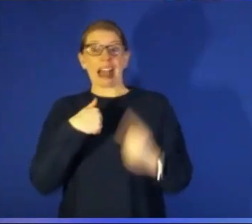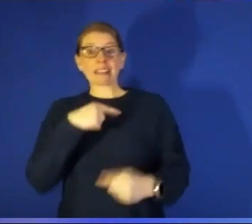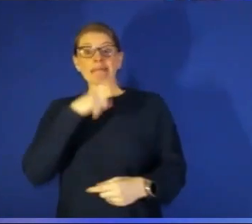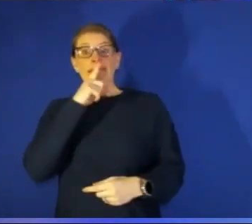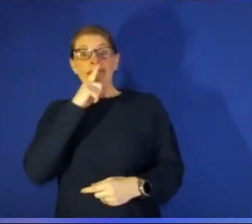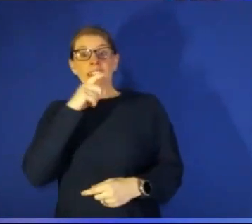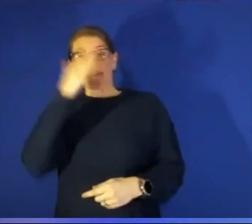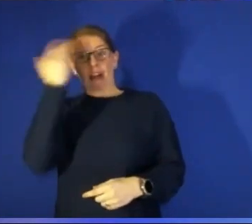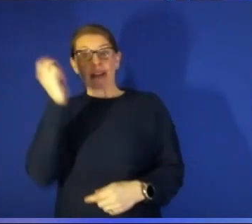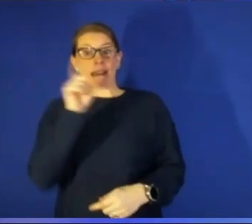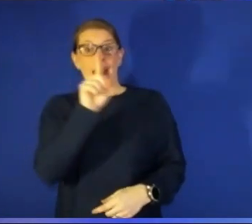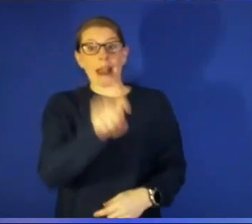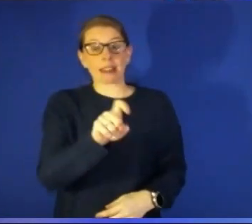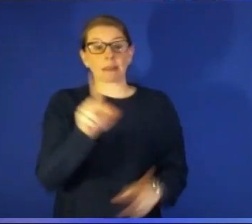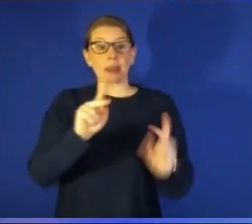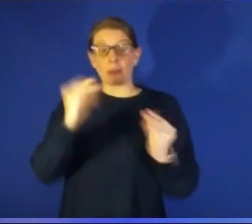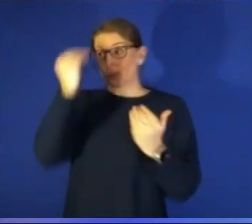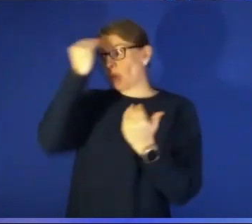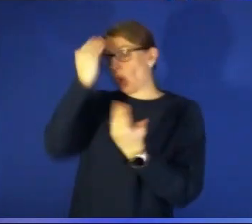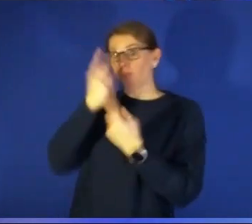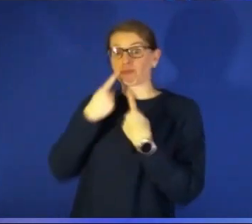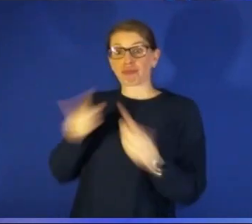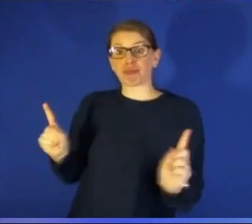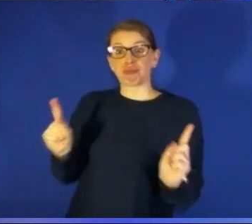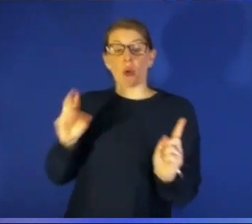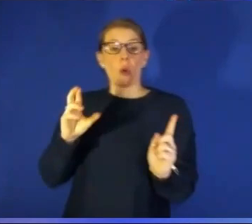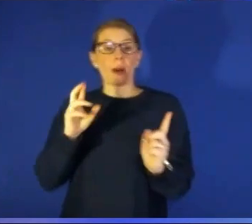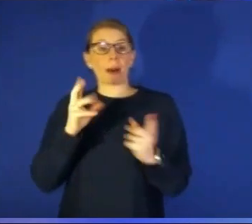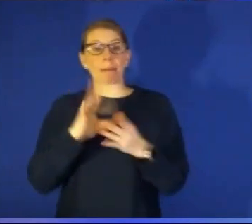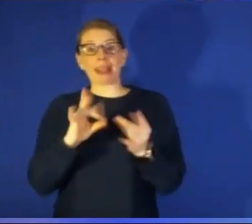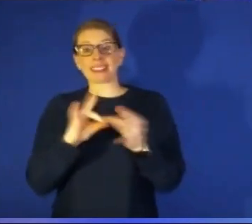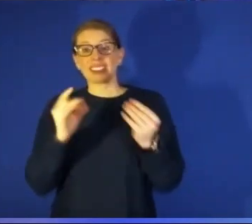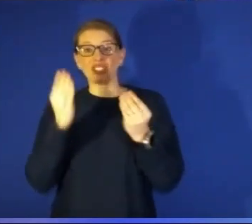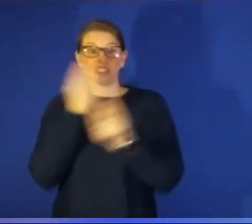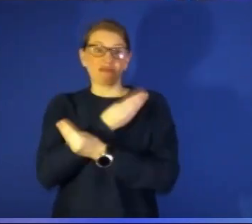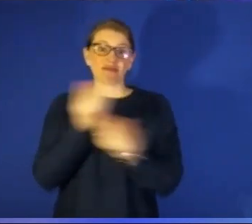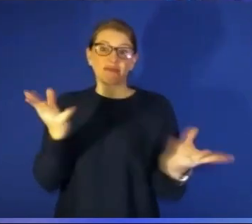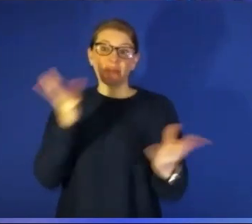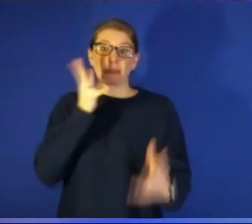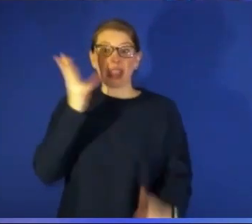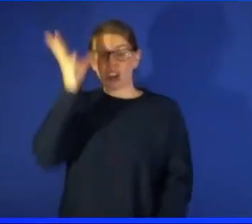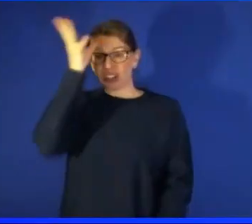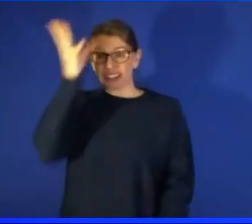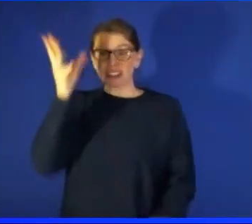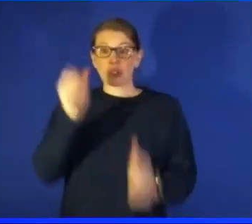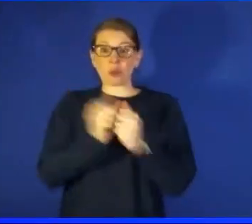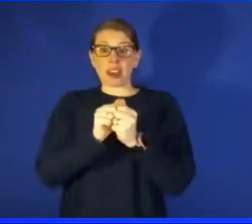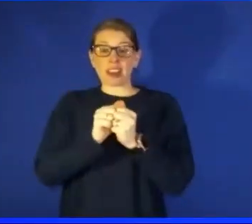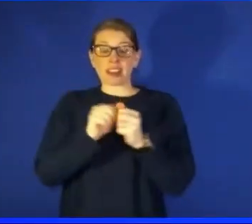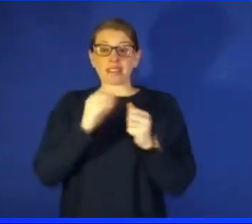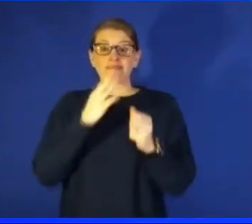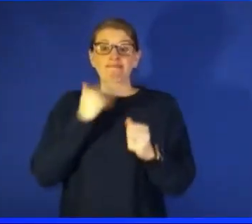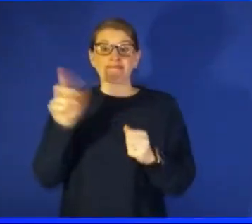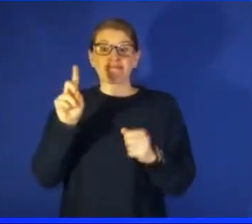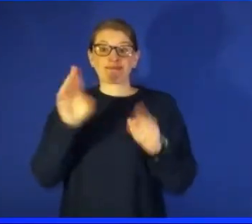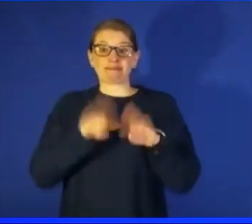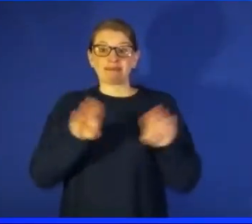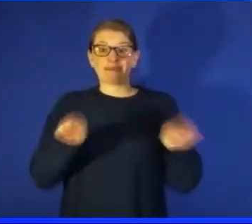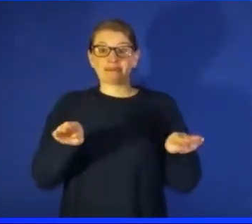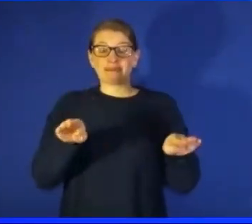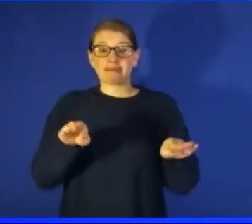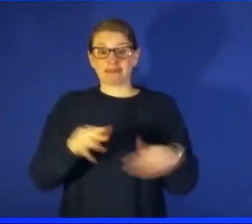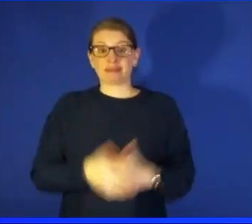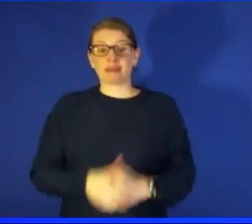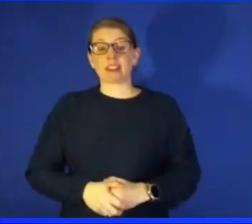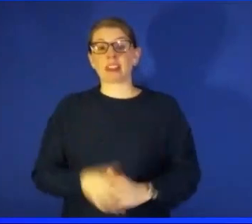about? Anything a message for parents, pediatric patients? I think right now my main message would be the